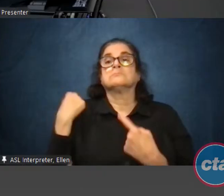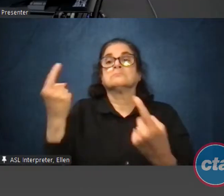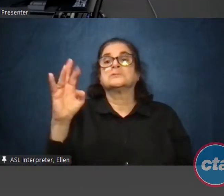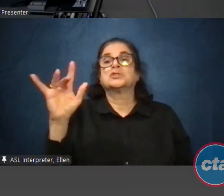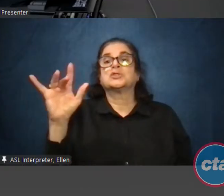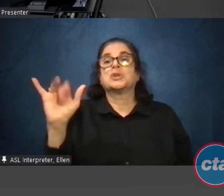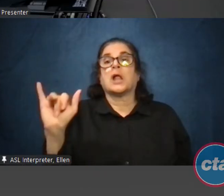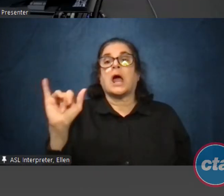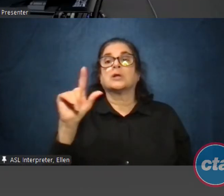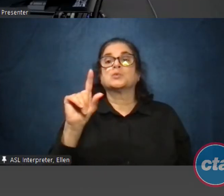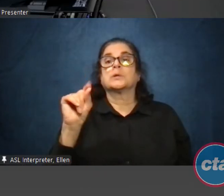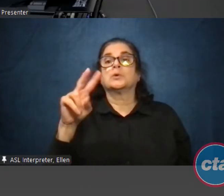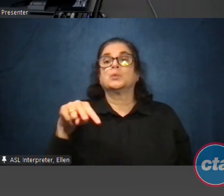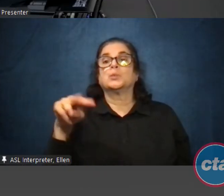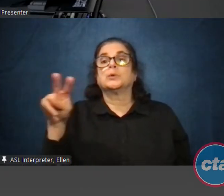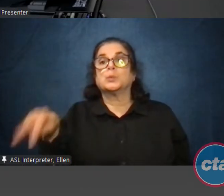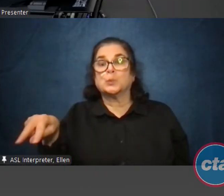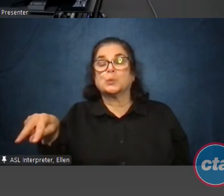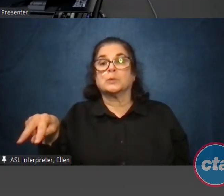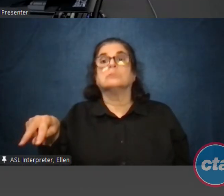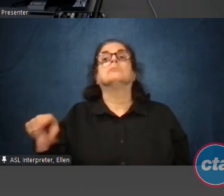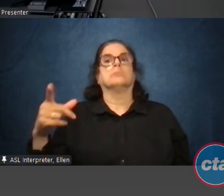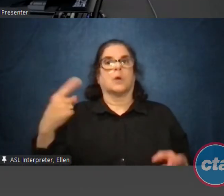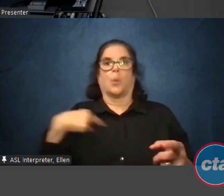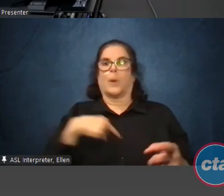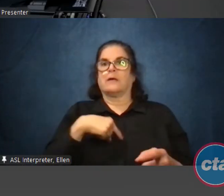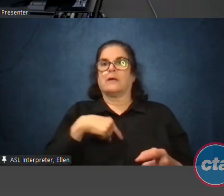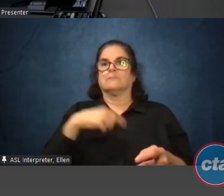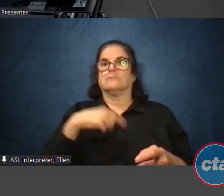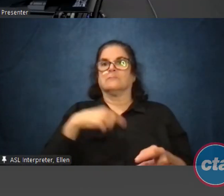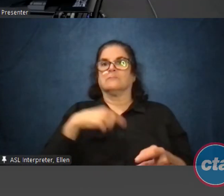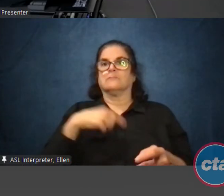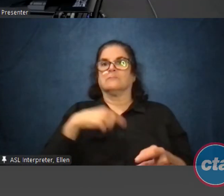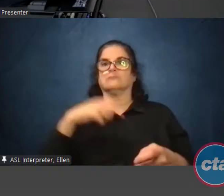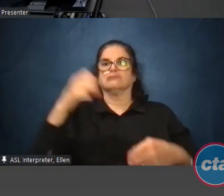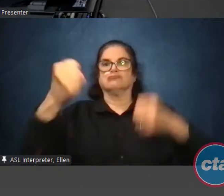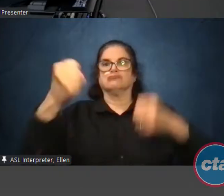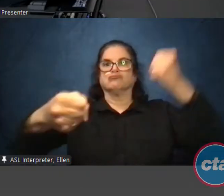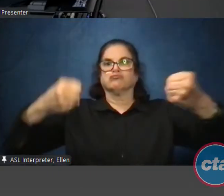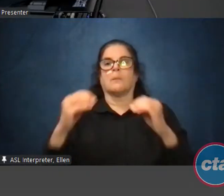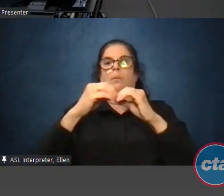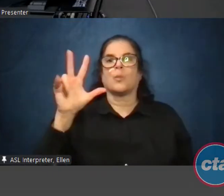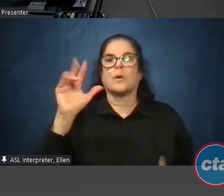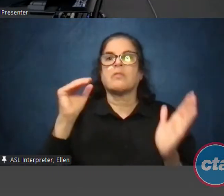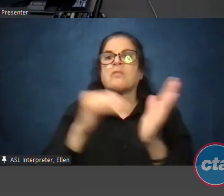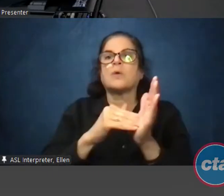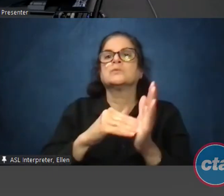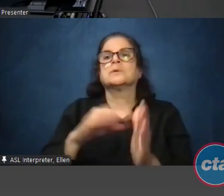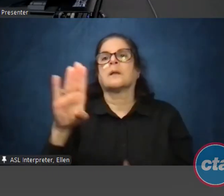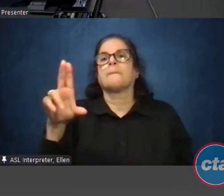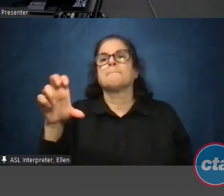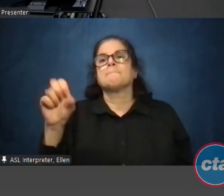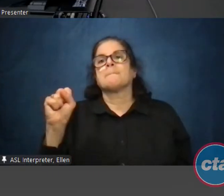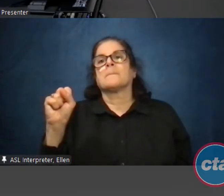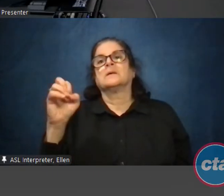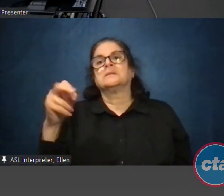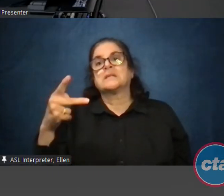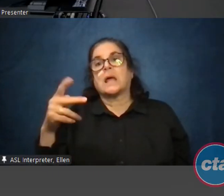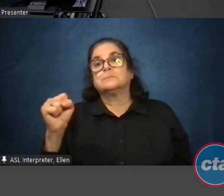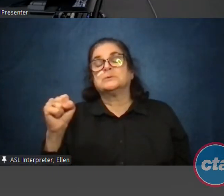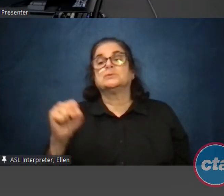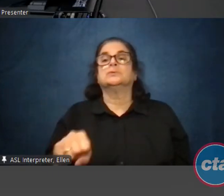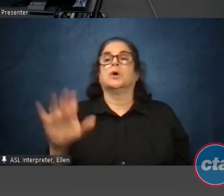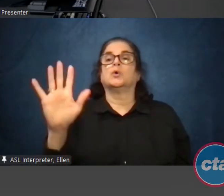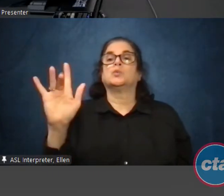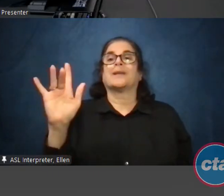we've rolled out over 3,000 signs on over 3,000 bus stops on 25 different routes. Those